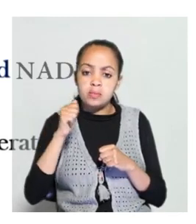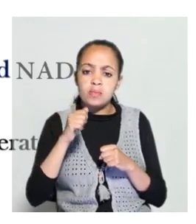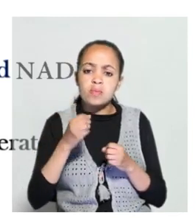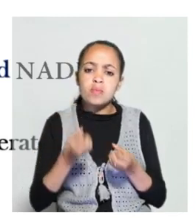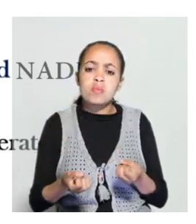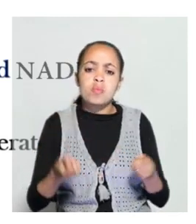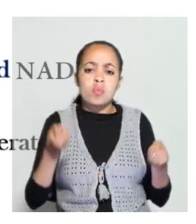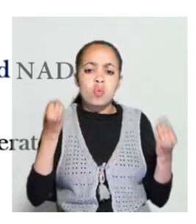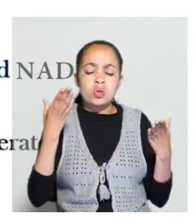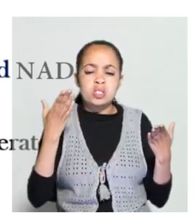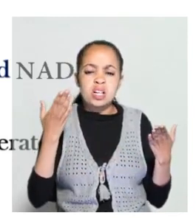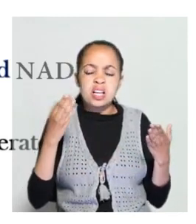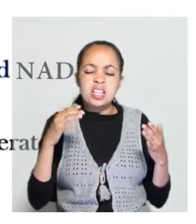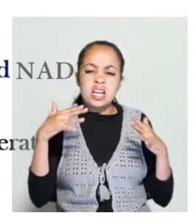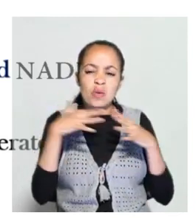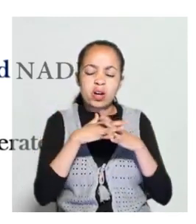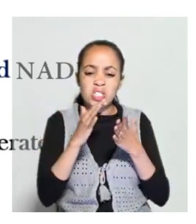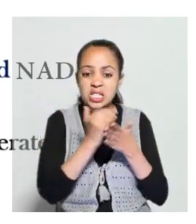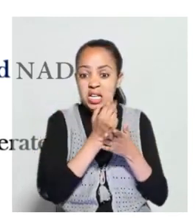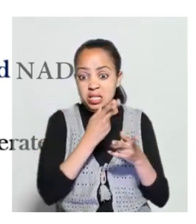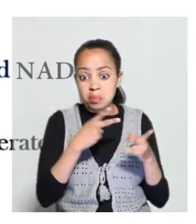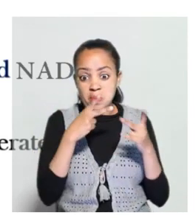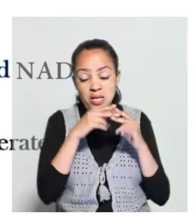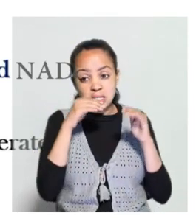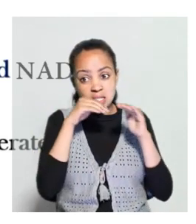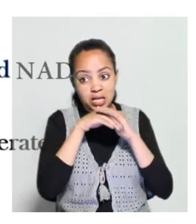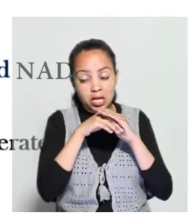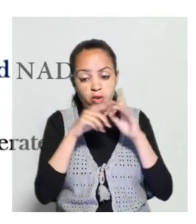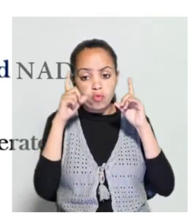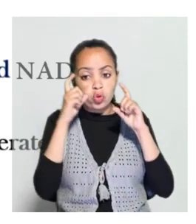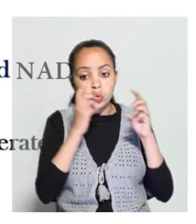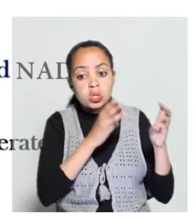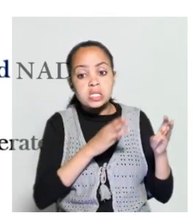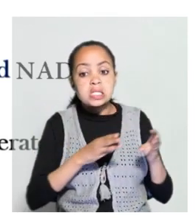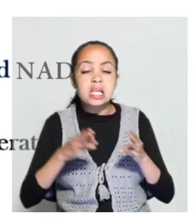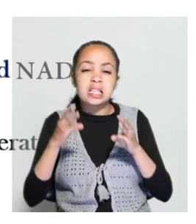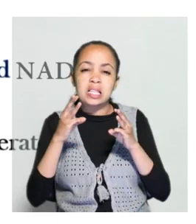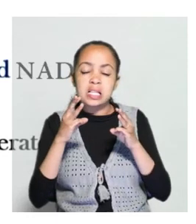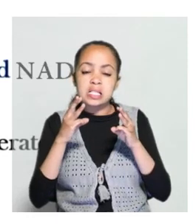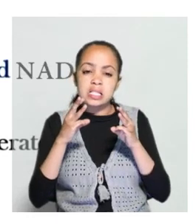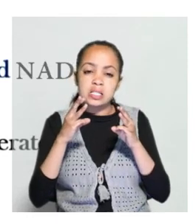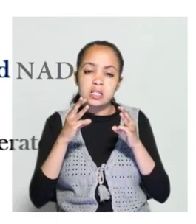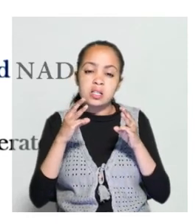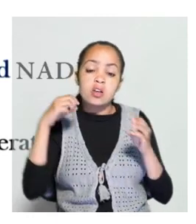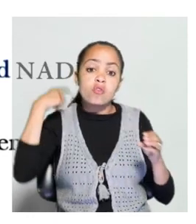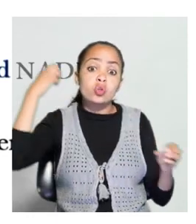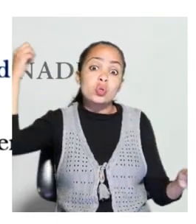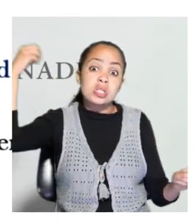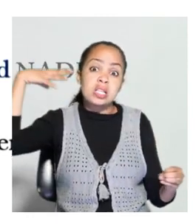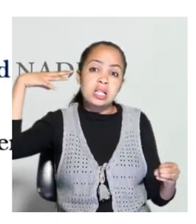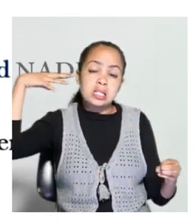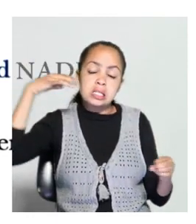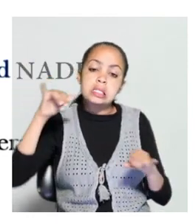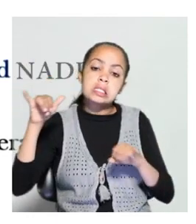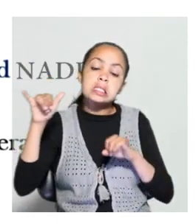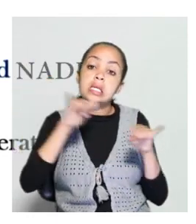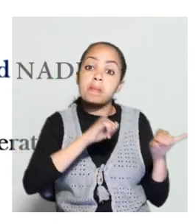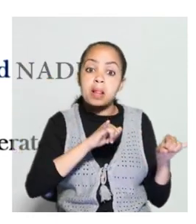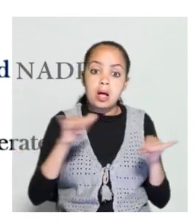Most probably, the reaction that takes place in calm photosynthesis and the C4 photosynthesis can be similar,